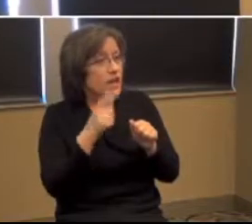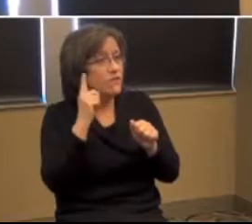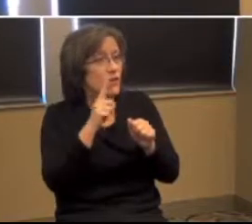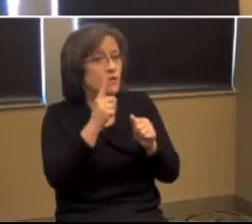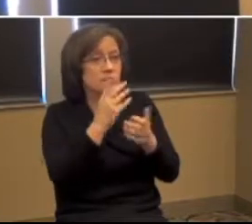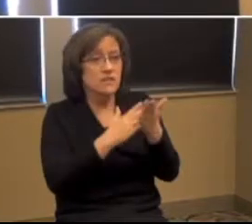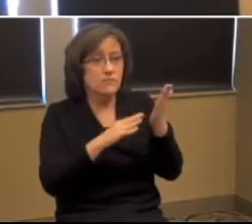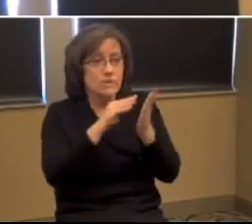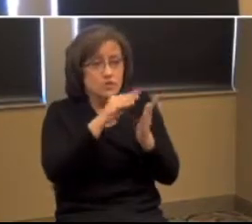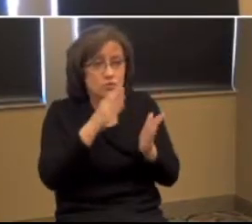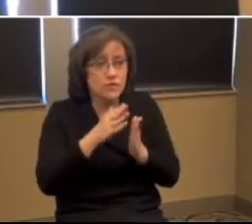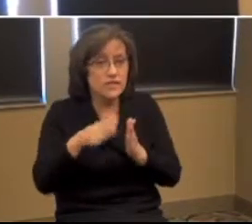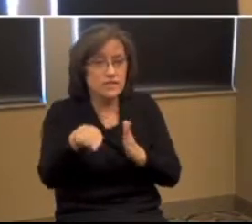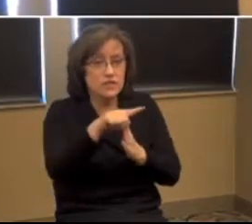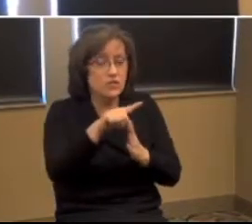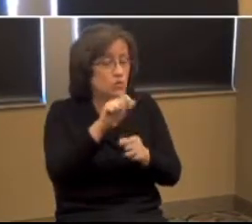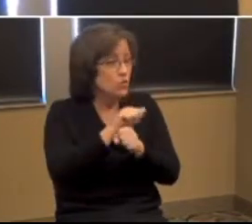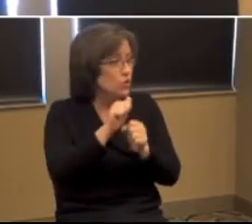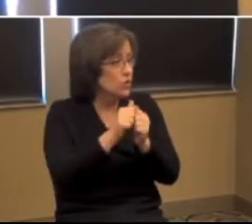supporting?